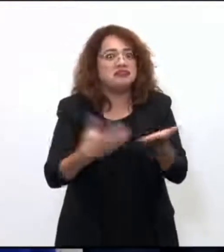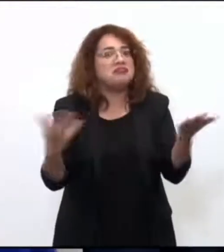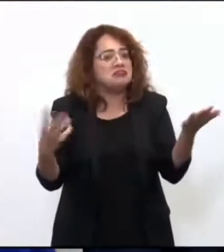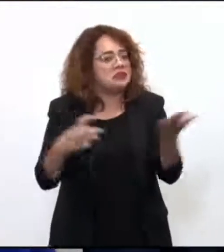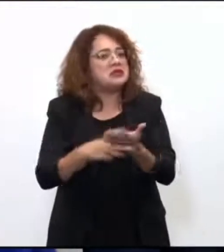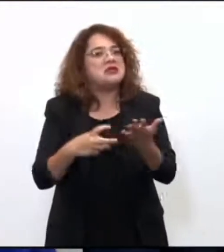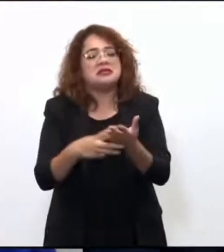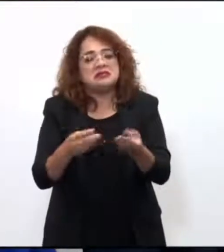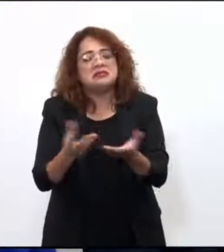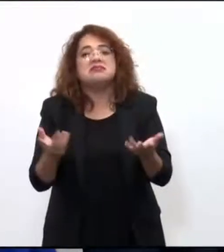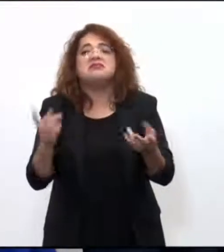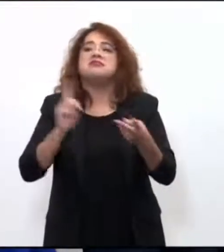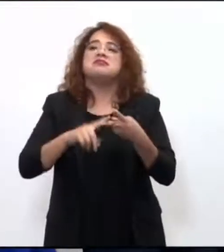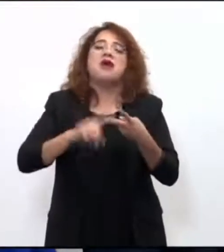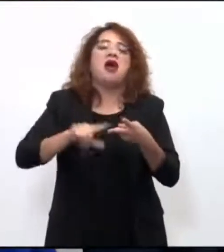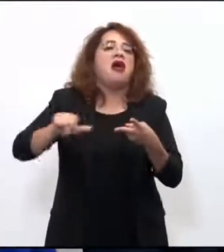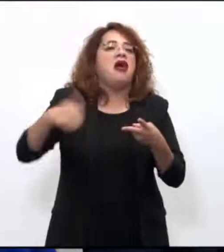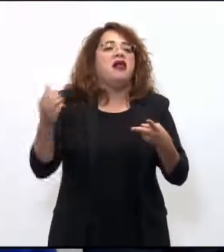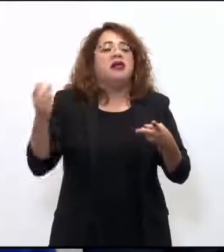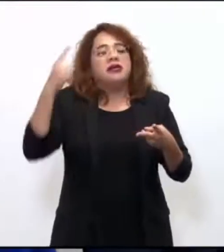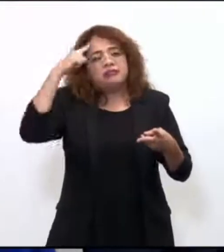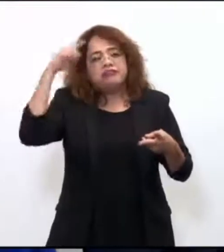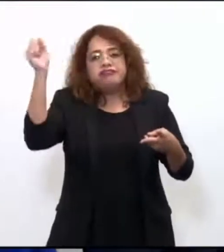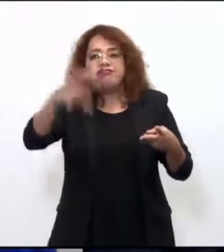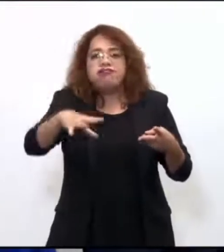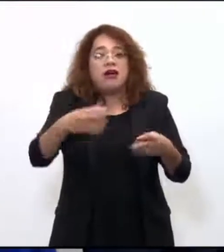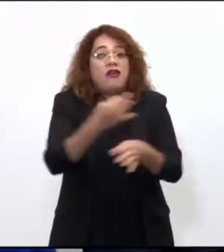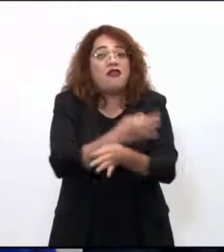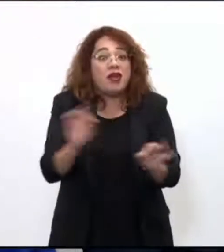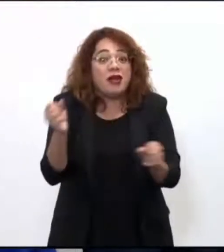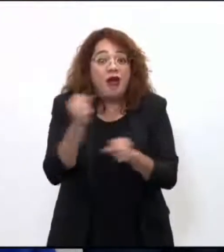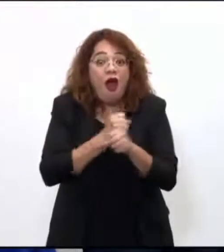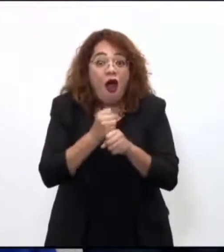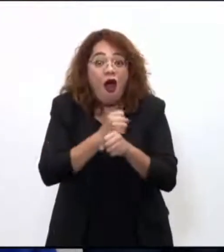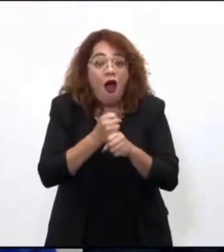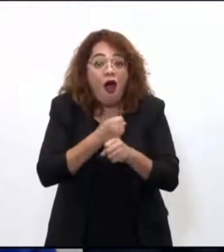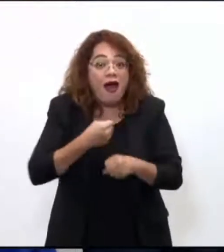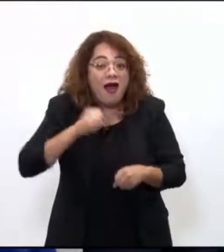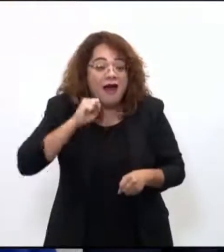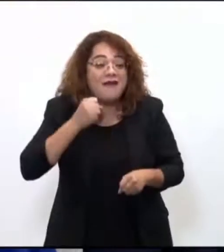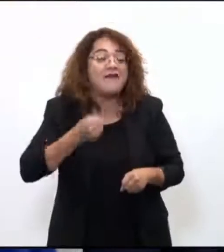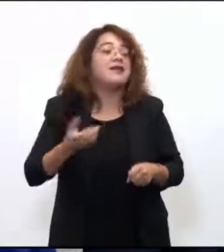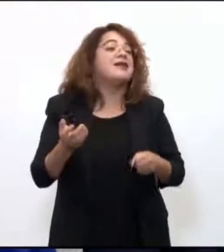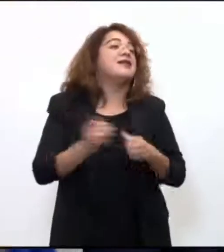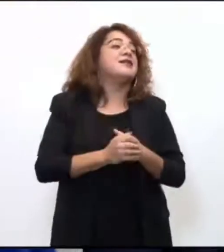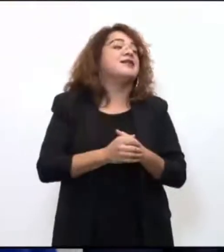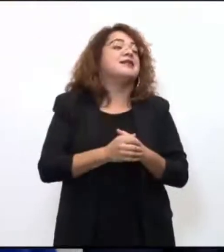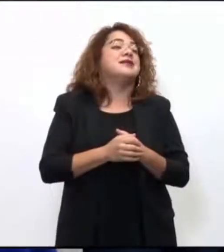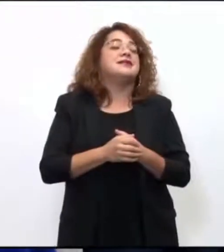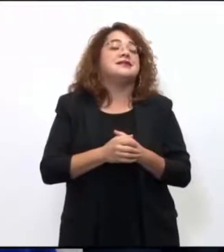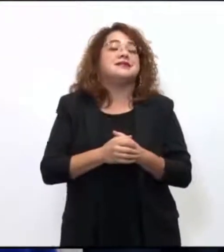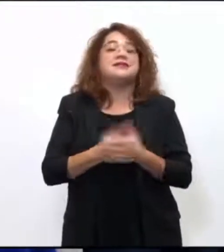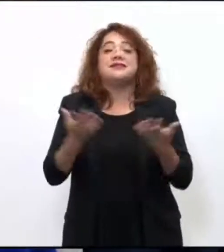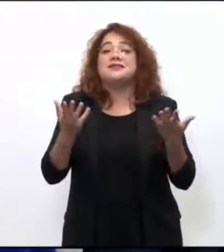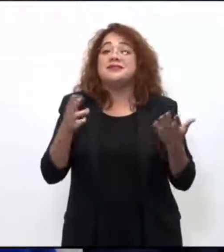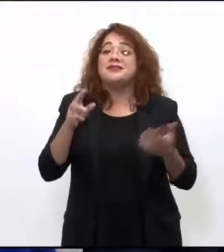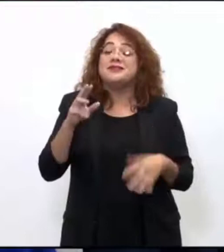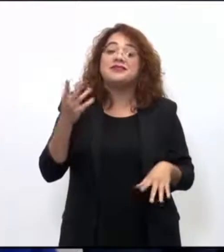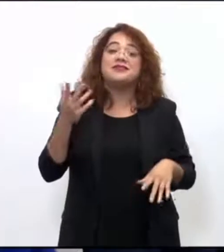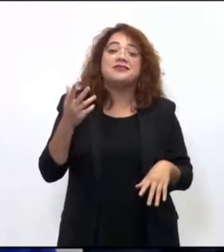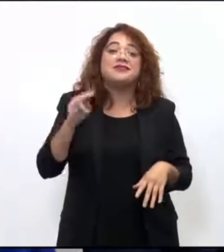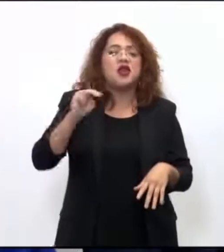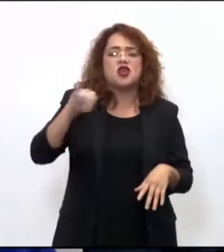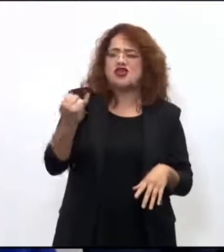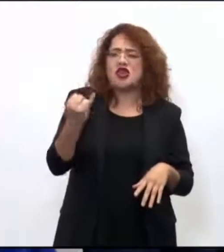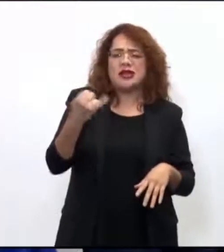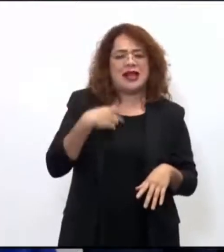tickets, whether that is folks getting a free coffee, whether it's maybe it's New Jersey, or I was